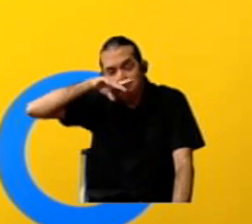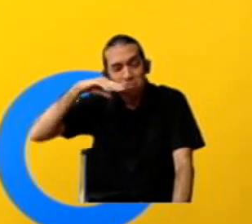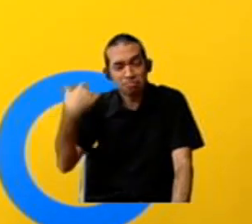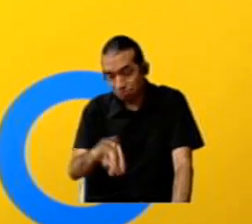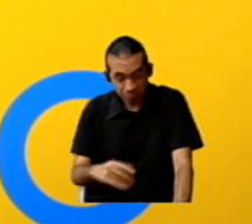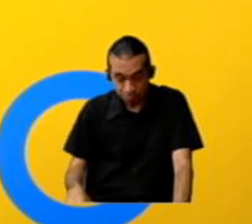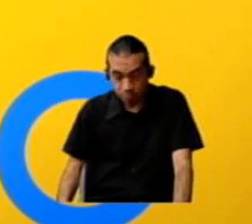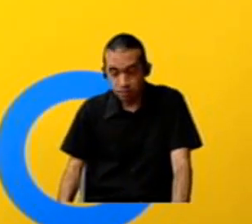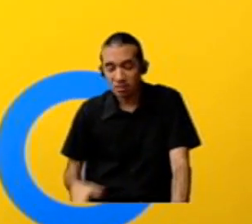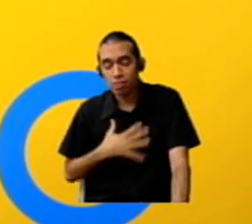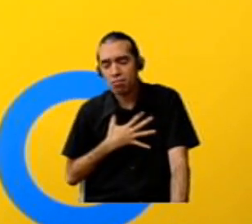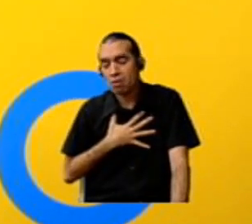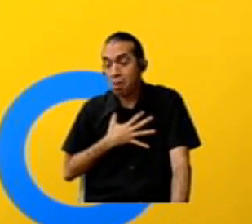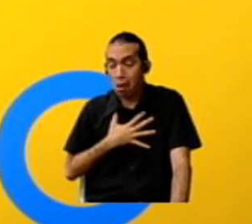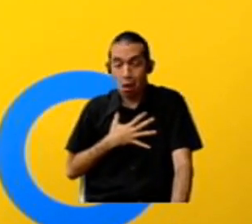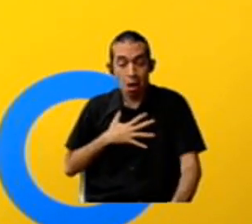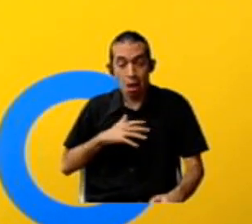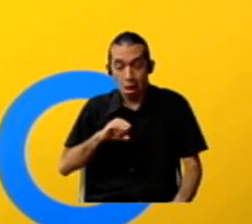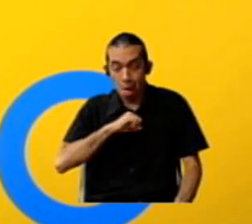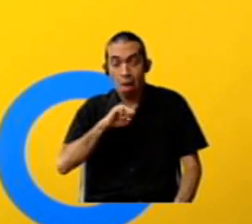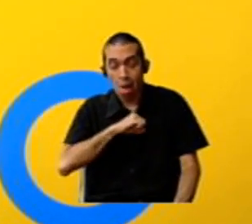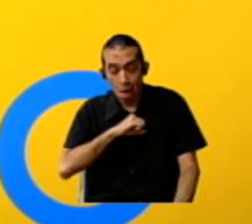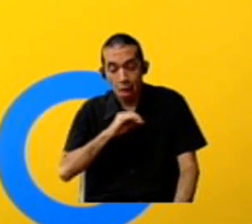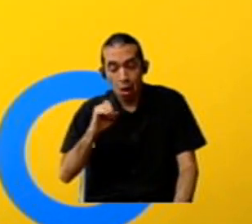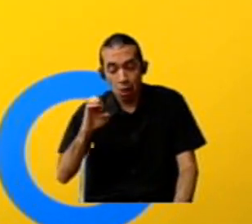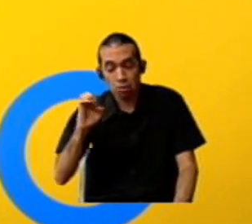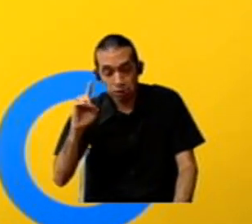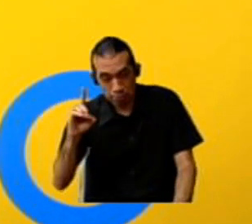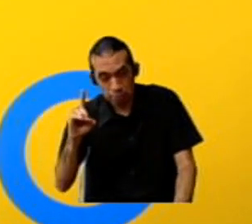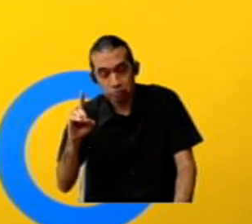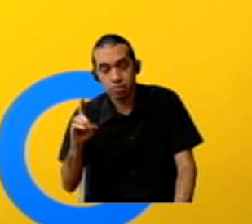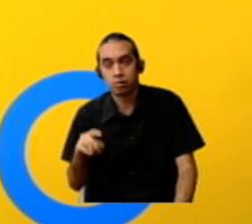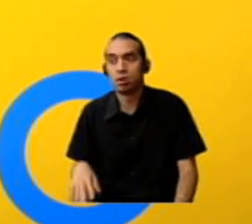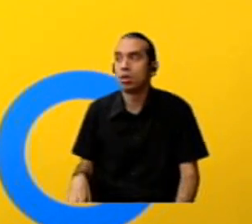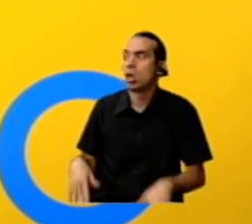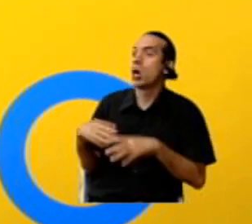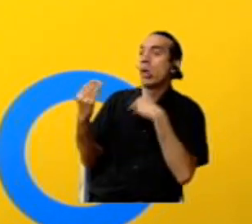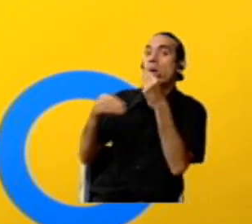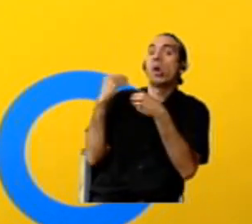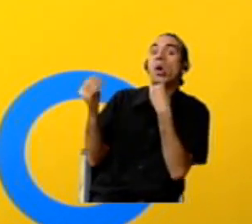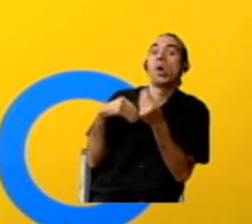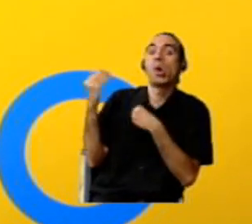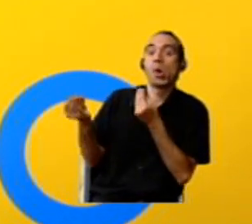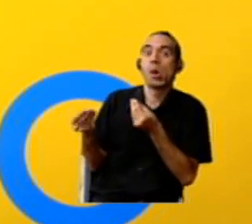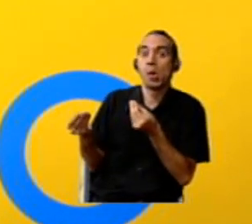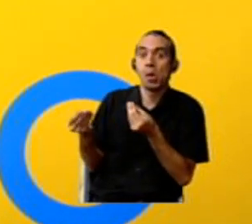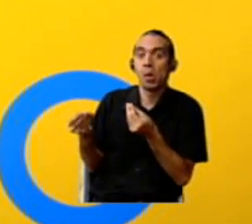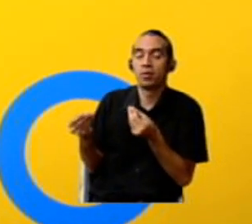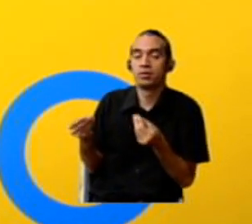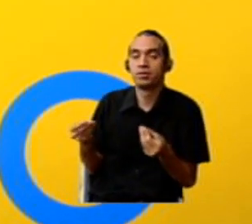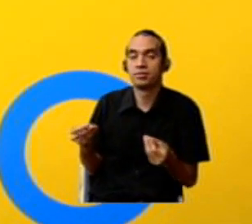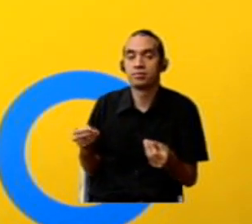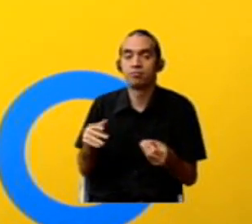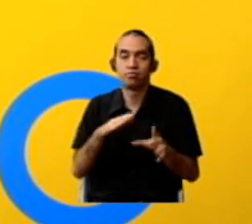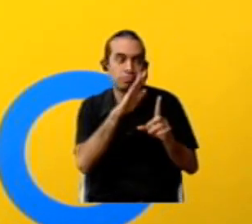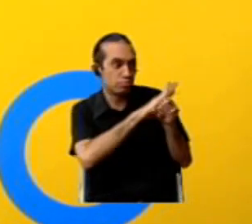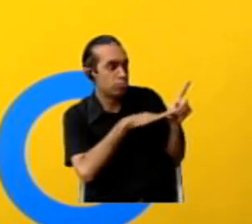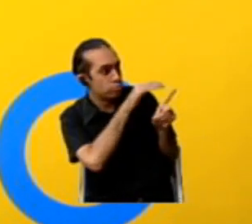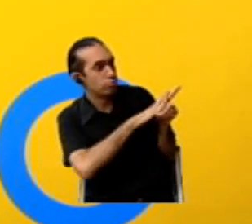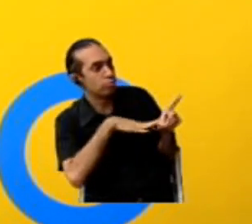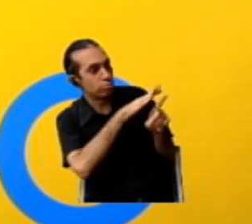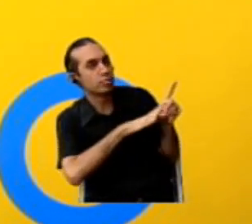Oh, I have a terrible cold. Oh my goodness. What should we do? Okay, calm down,